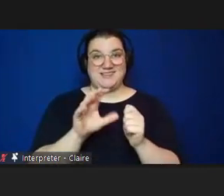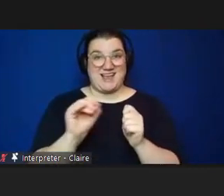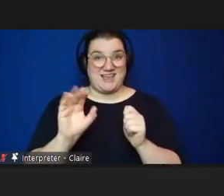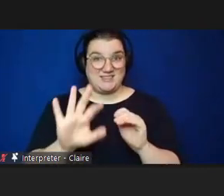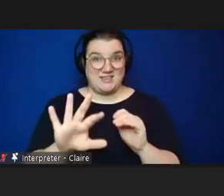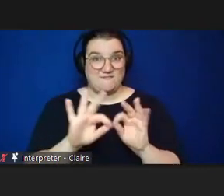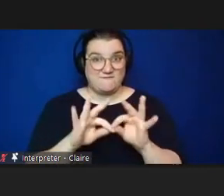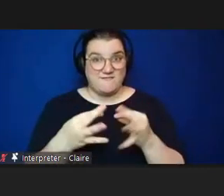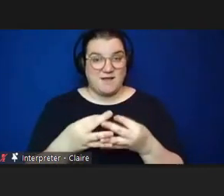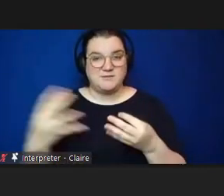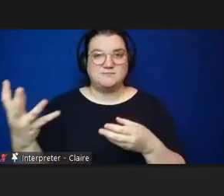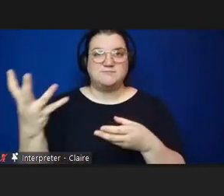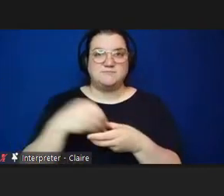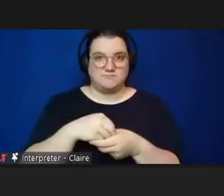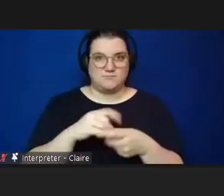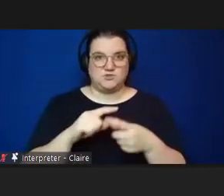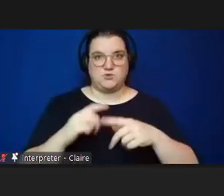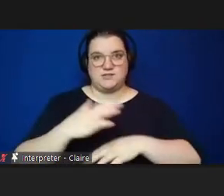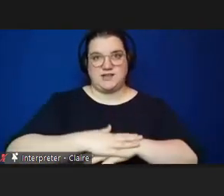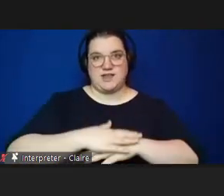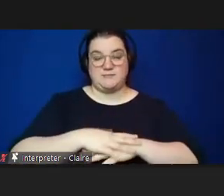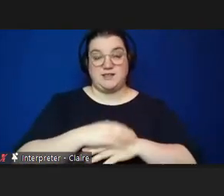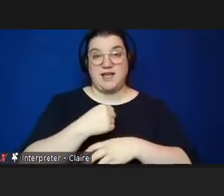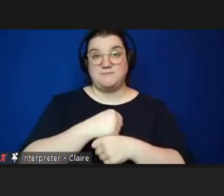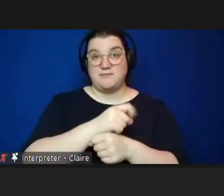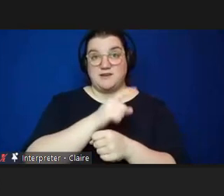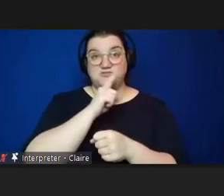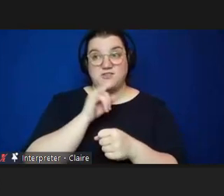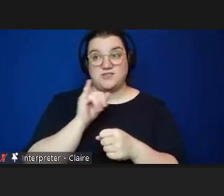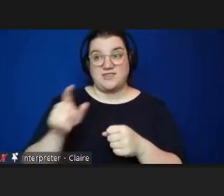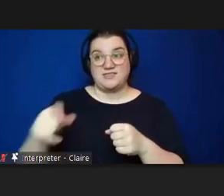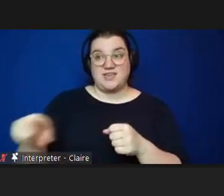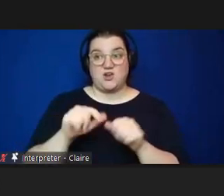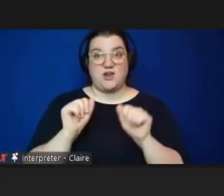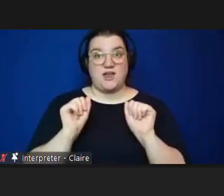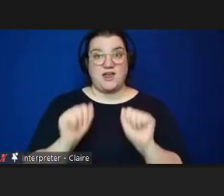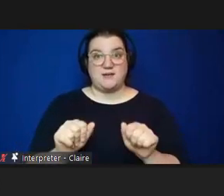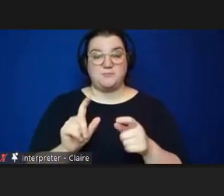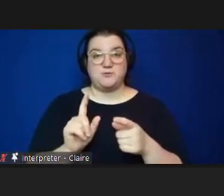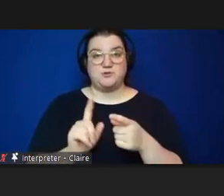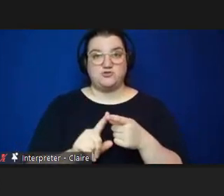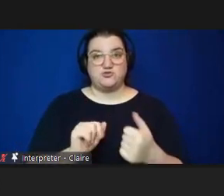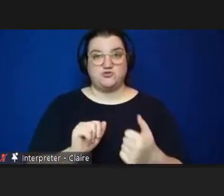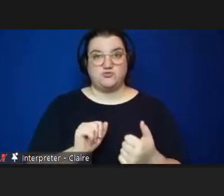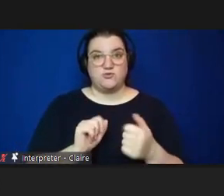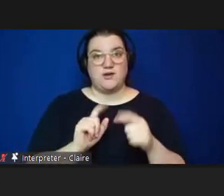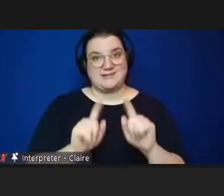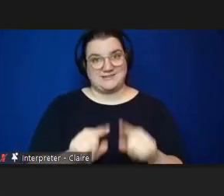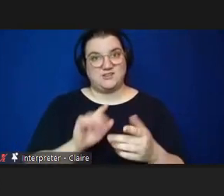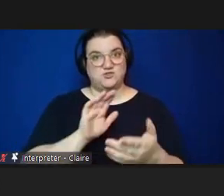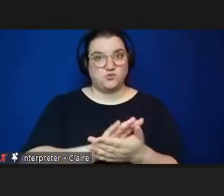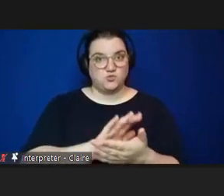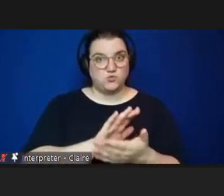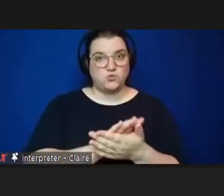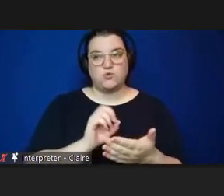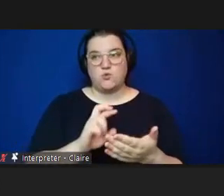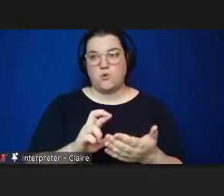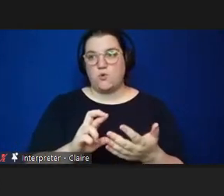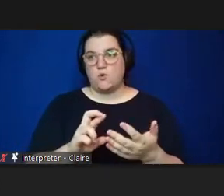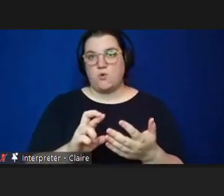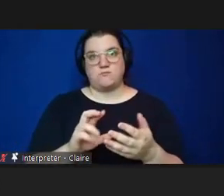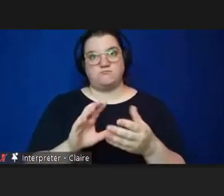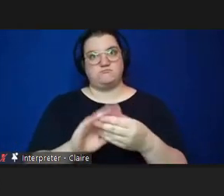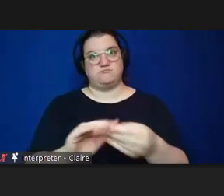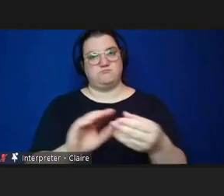to the table and make sure that they are able to attend school or voice what their